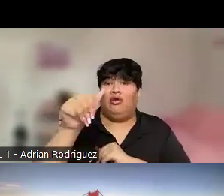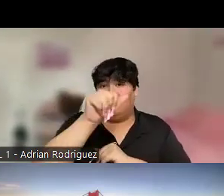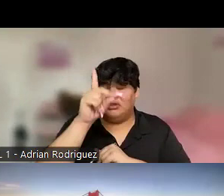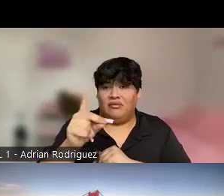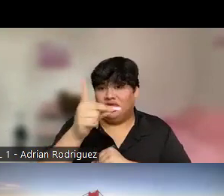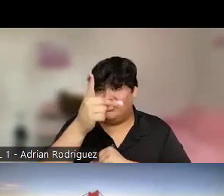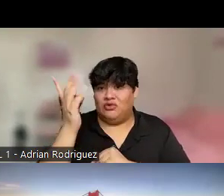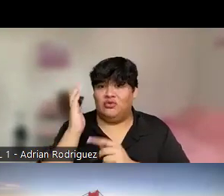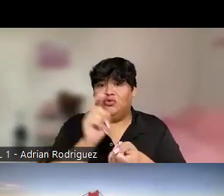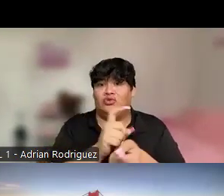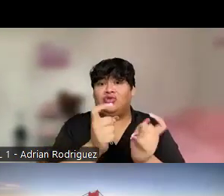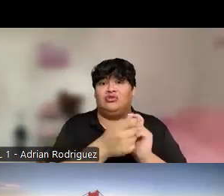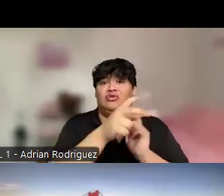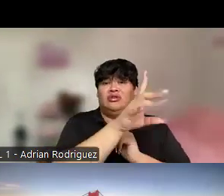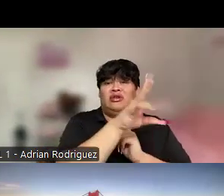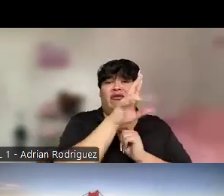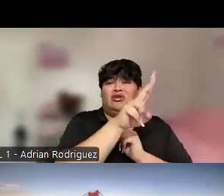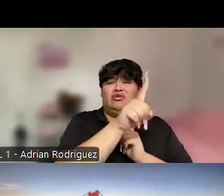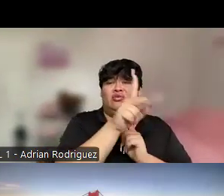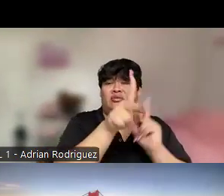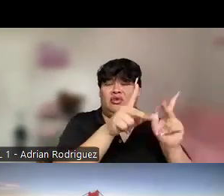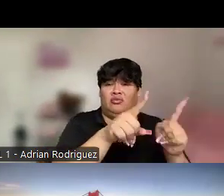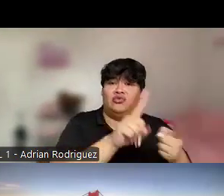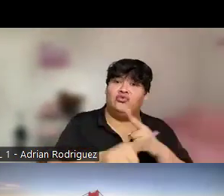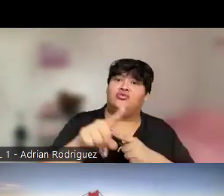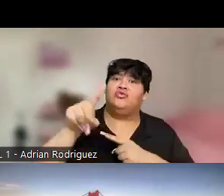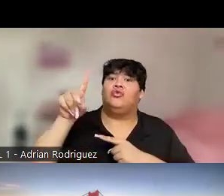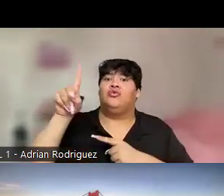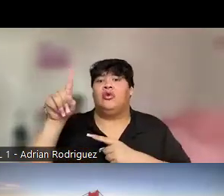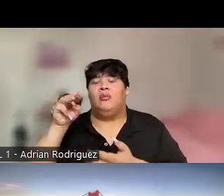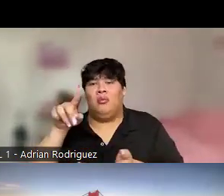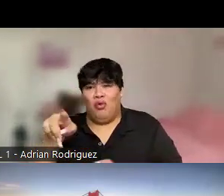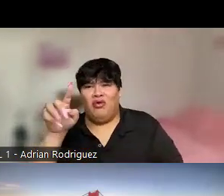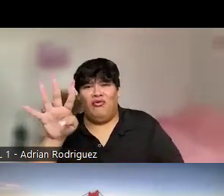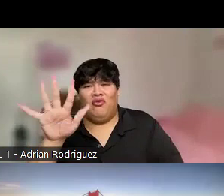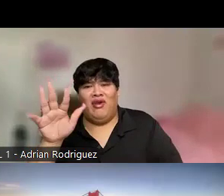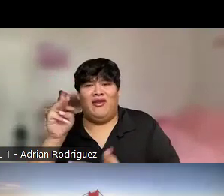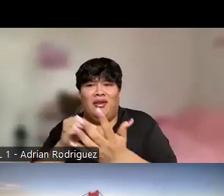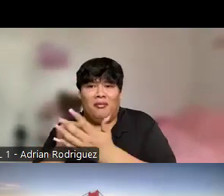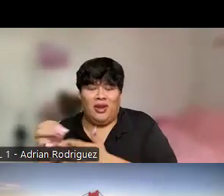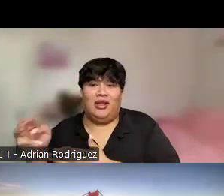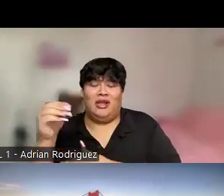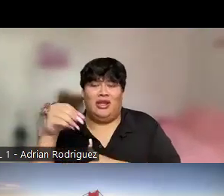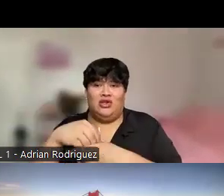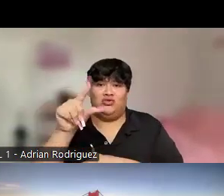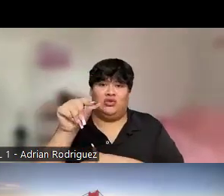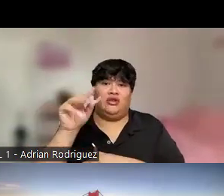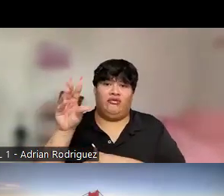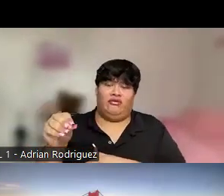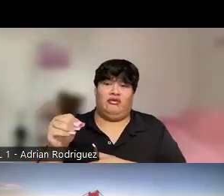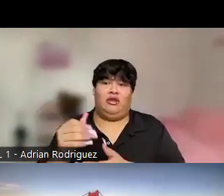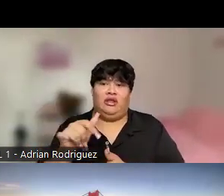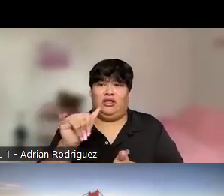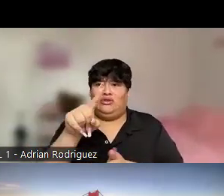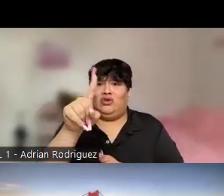will change from 721,000 in 2025 to 1.45 million by 2050, which is